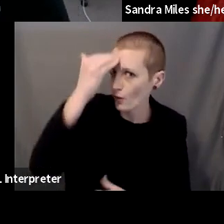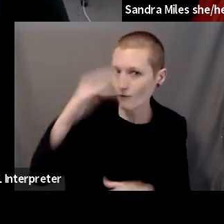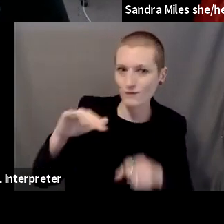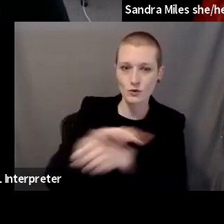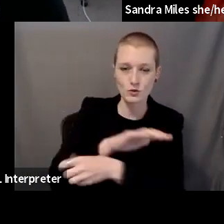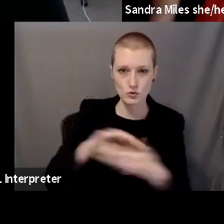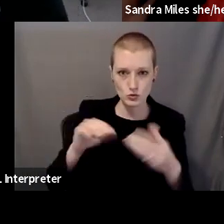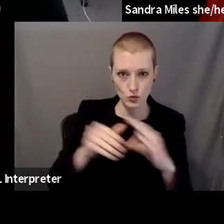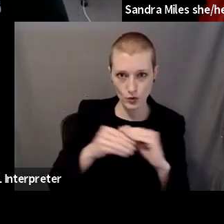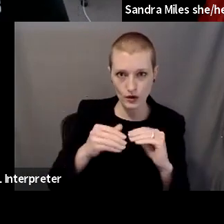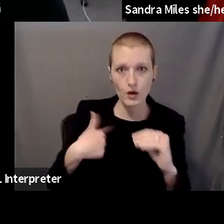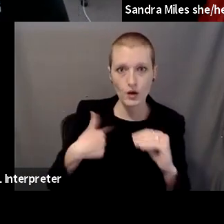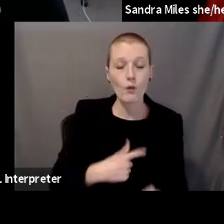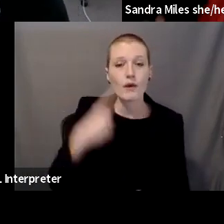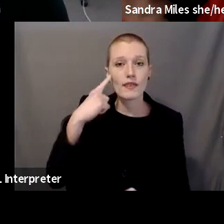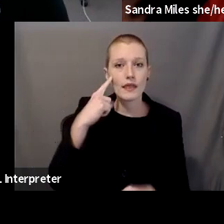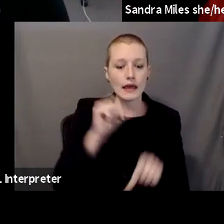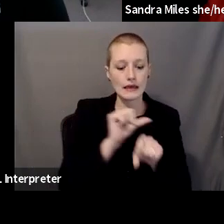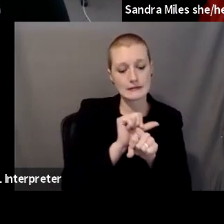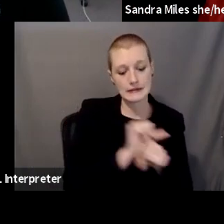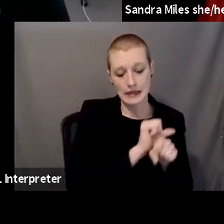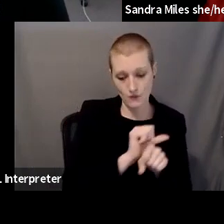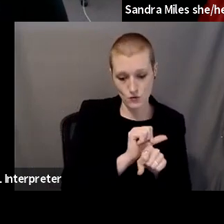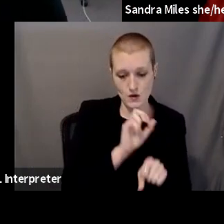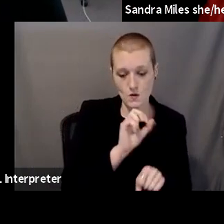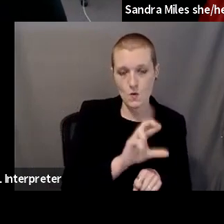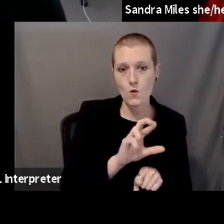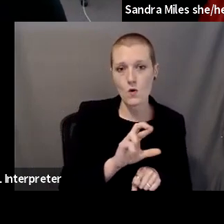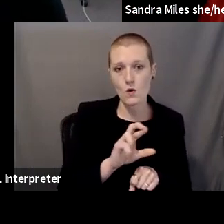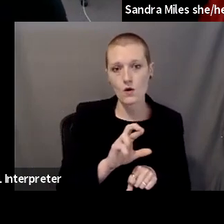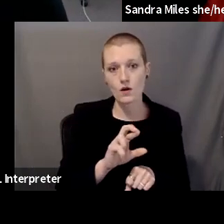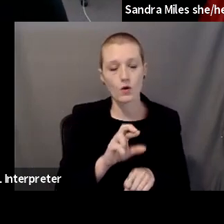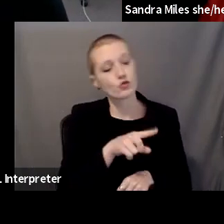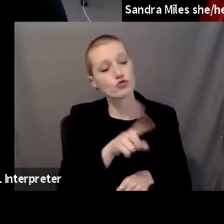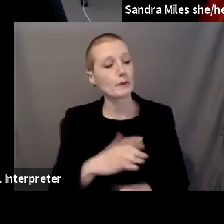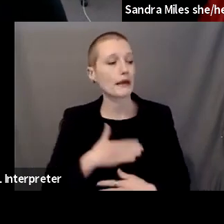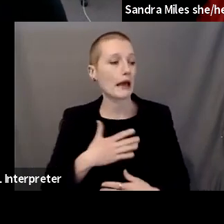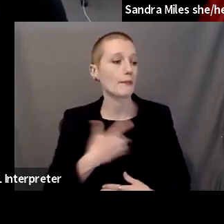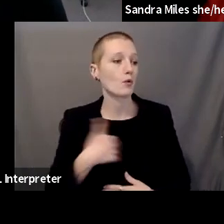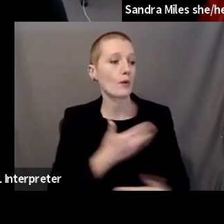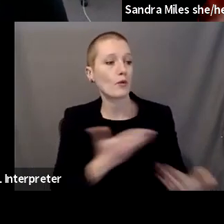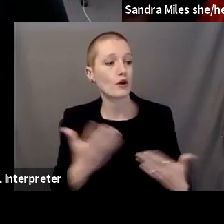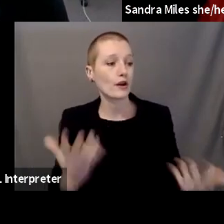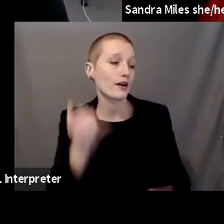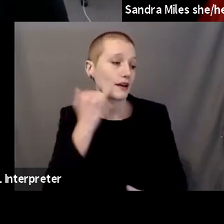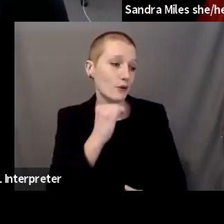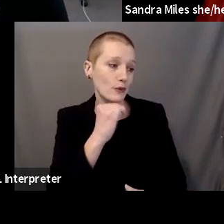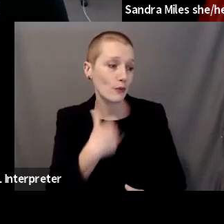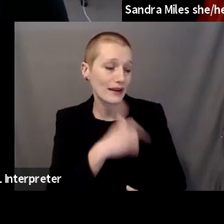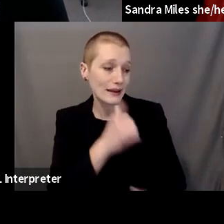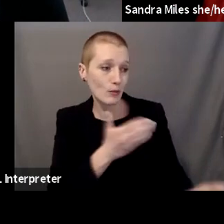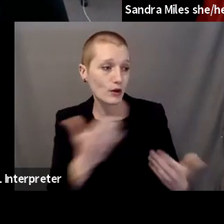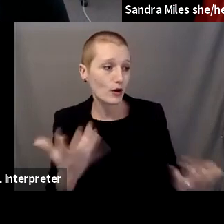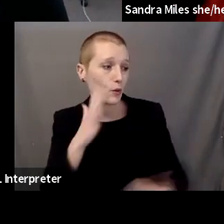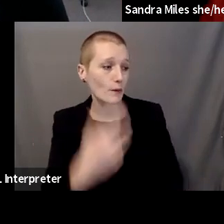either slavery or, well, you really should be happy we brought you here, because otherwise you would be stuck in Africa where all these terrible things